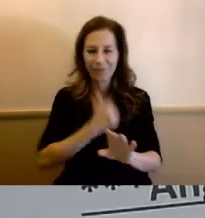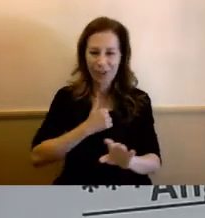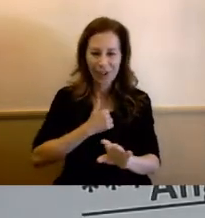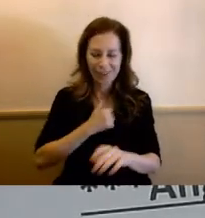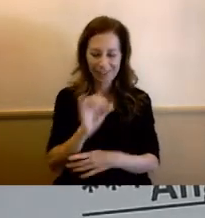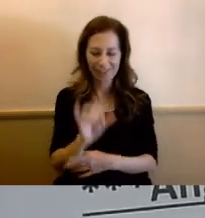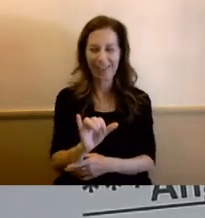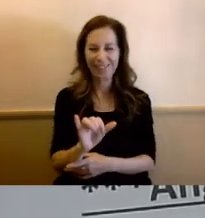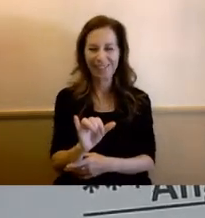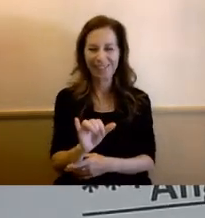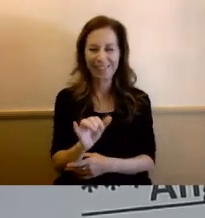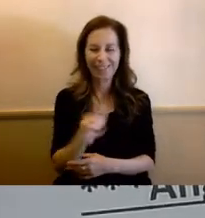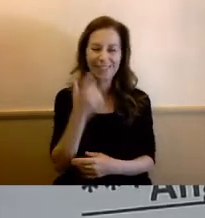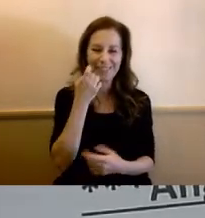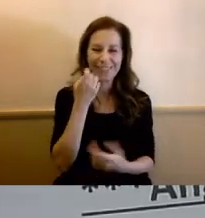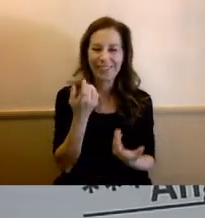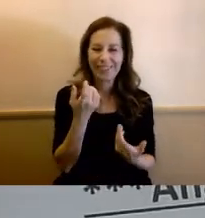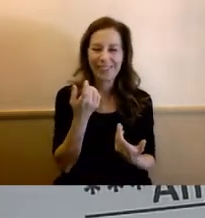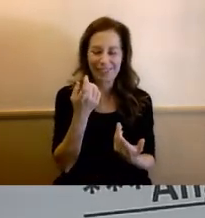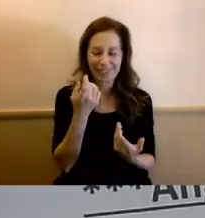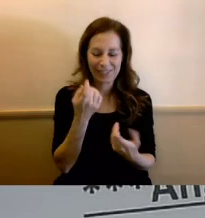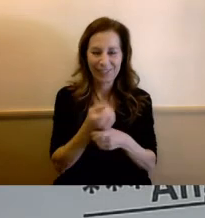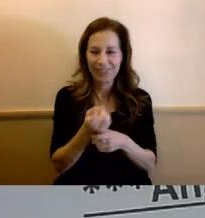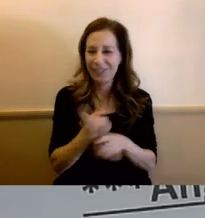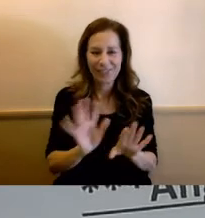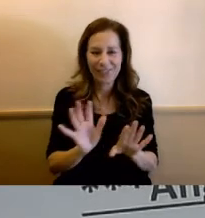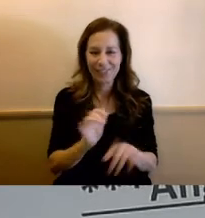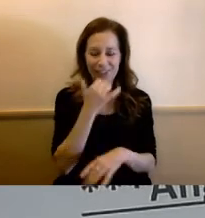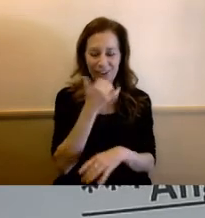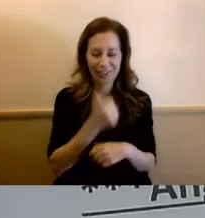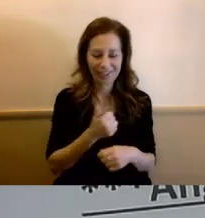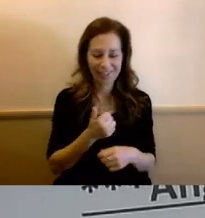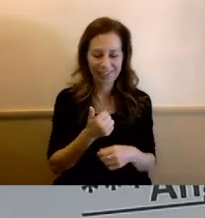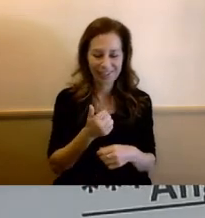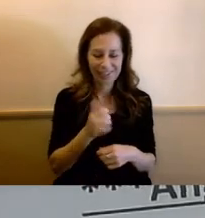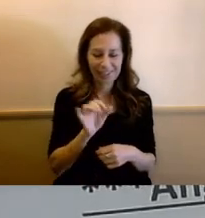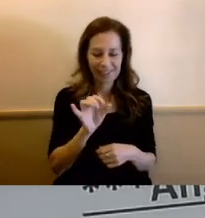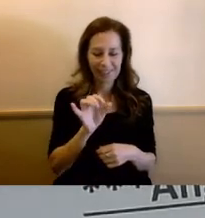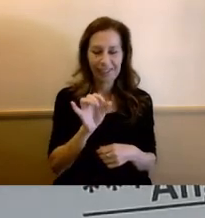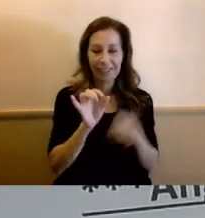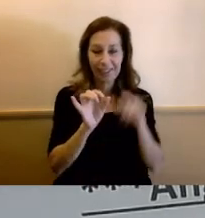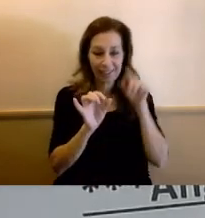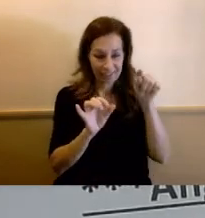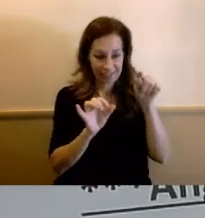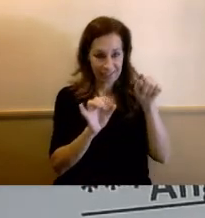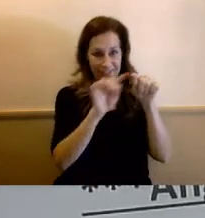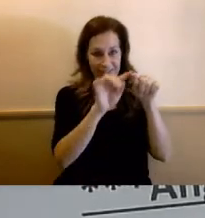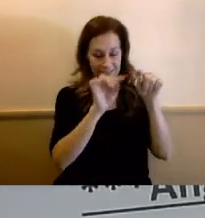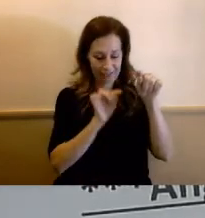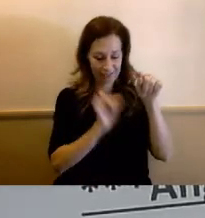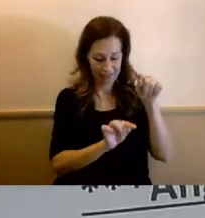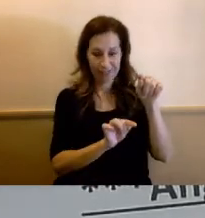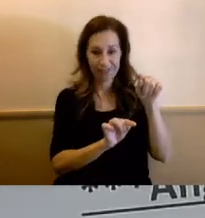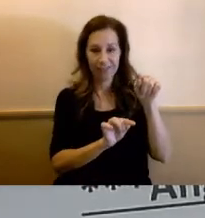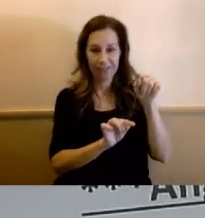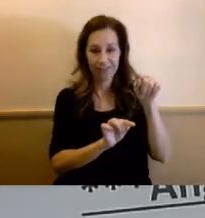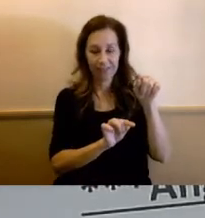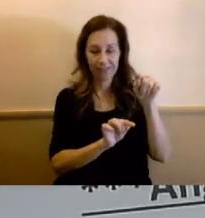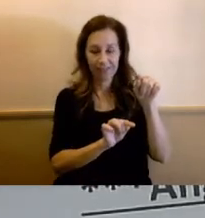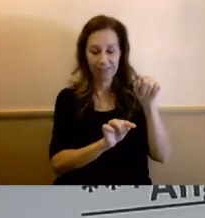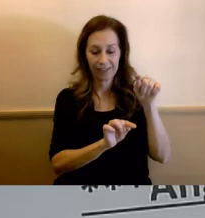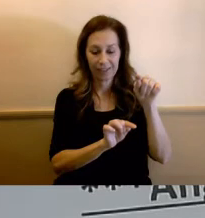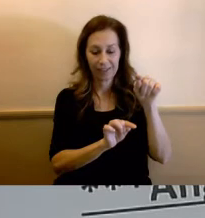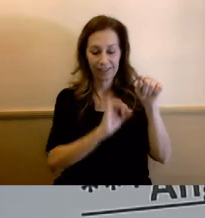Sorry. This, okay, so this star corresponds to this one, which is a vertical angle to this one, so they're the